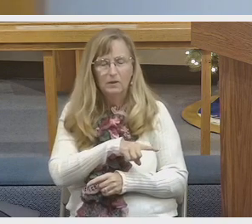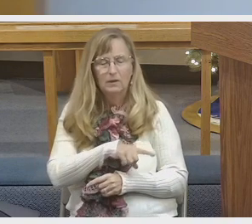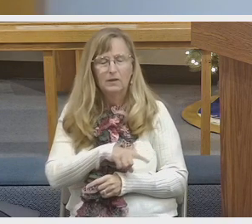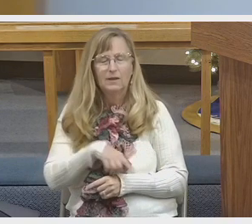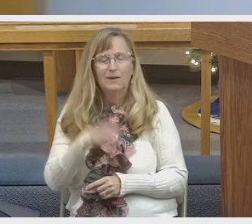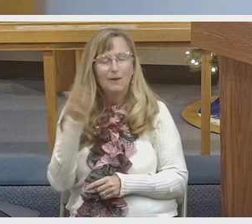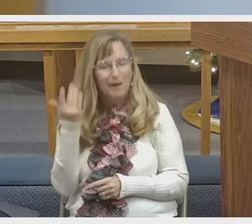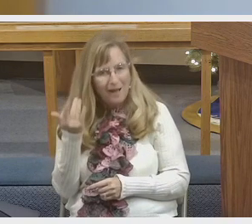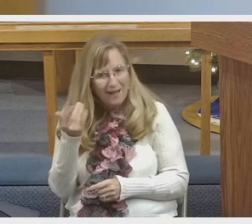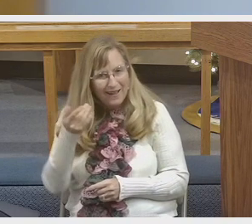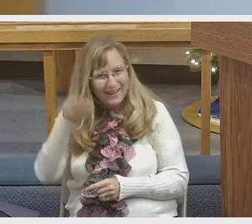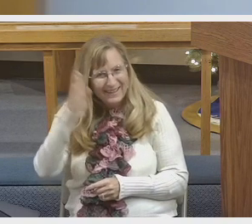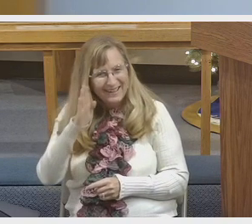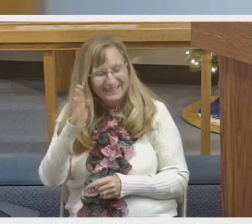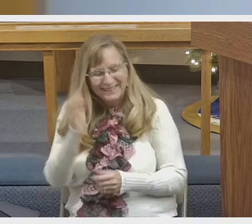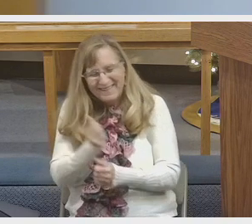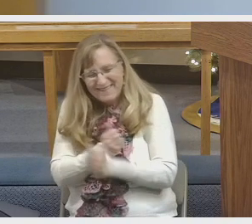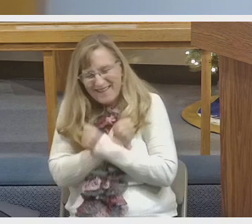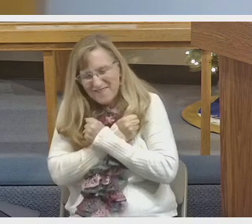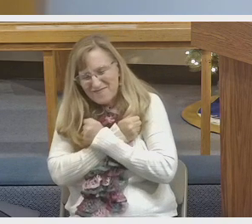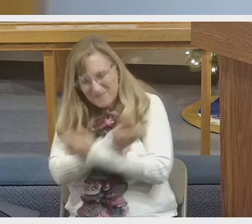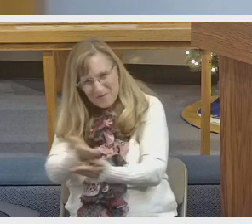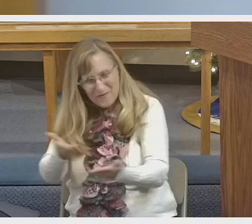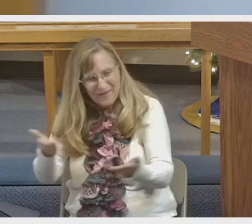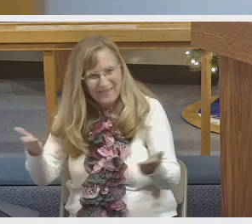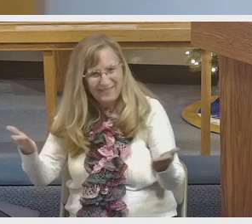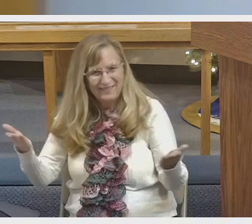Because God so loved the world.